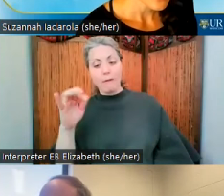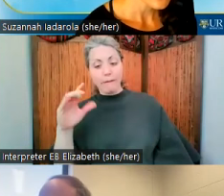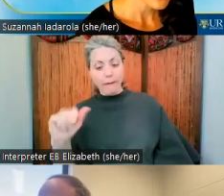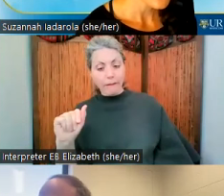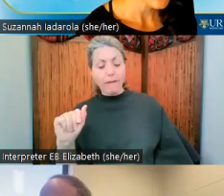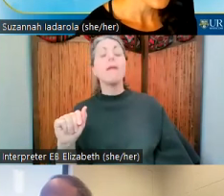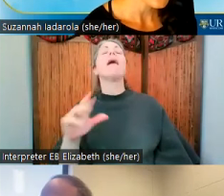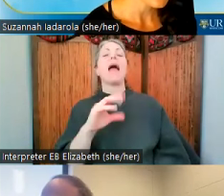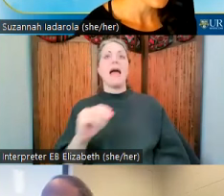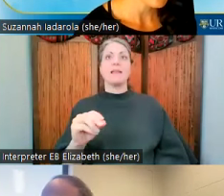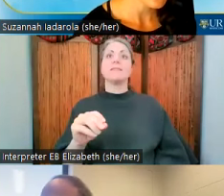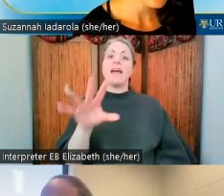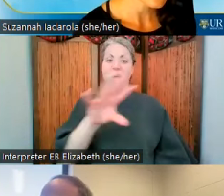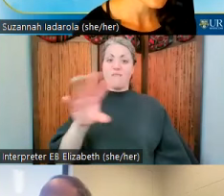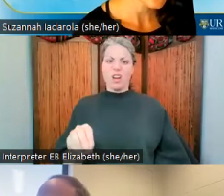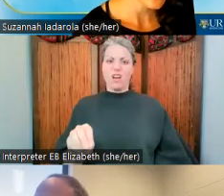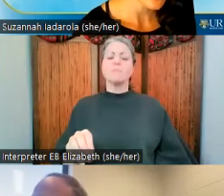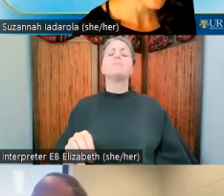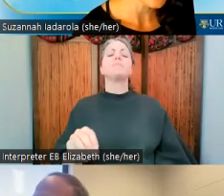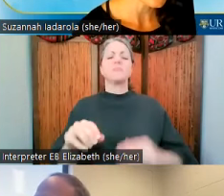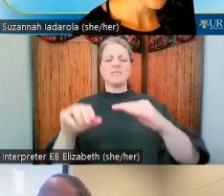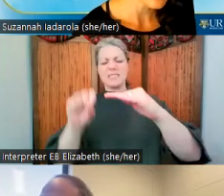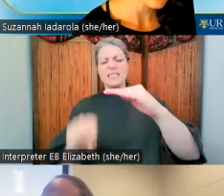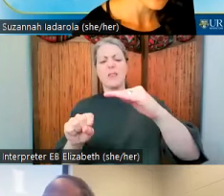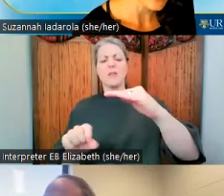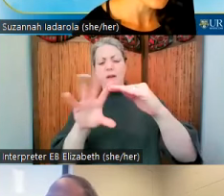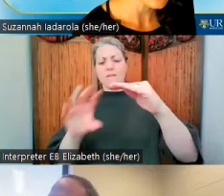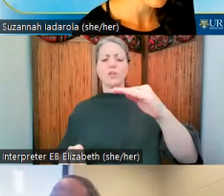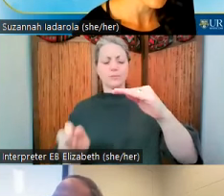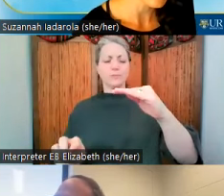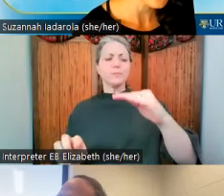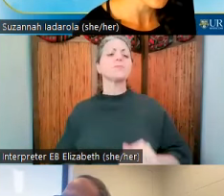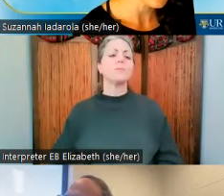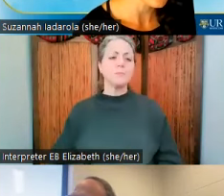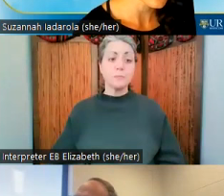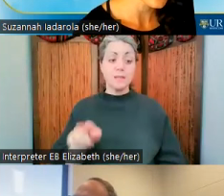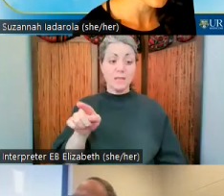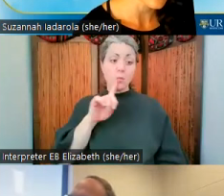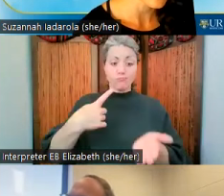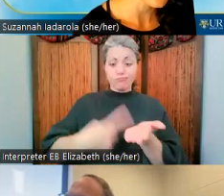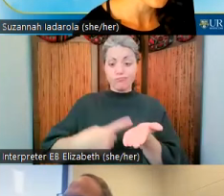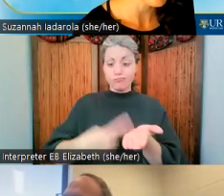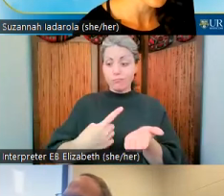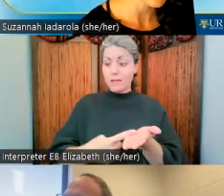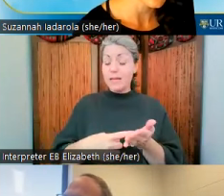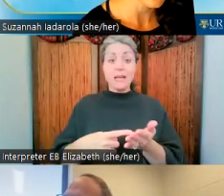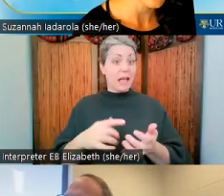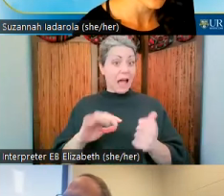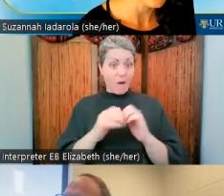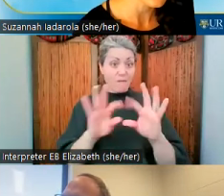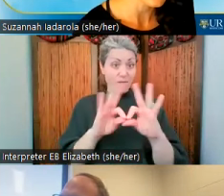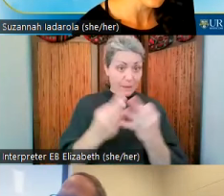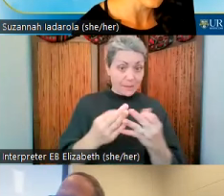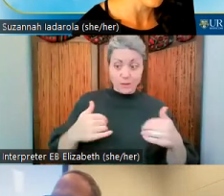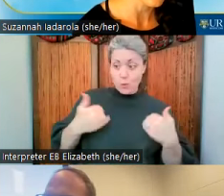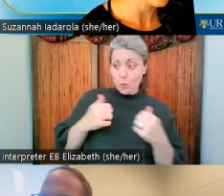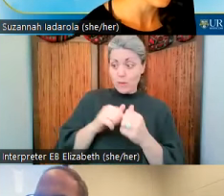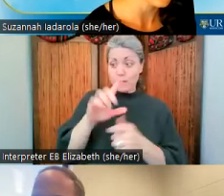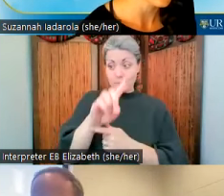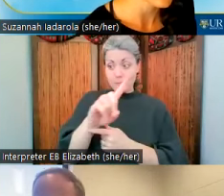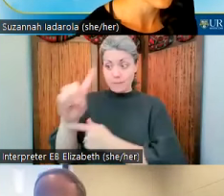Dr. Paciorkowski is going to be speaking to us today on the economic status of families of youth with developmental disabilities in the United States